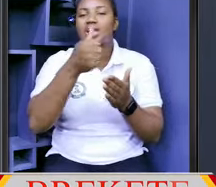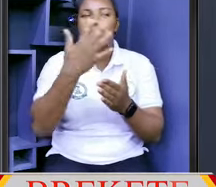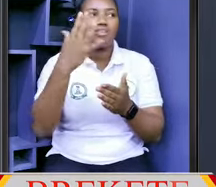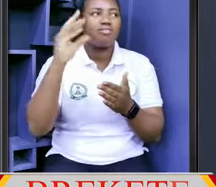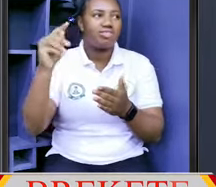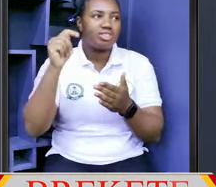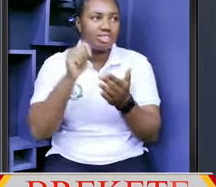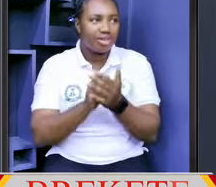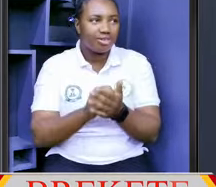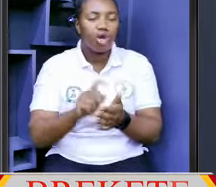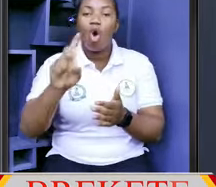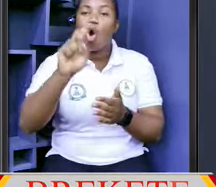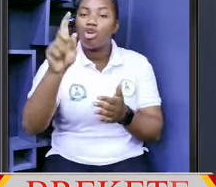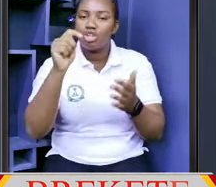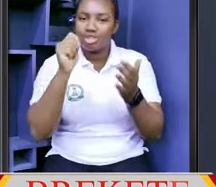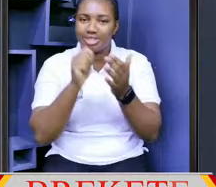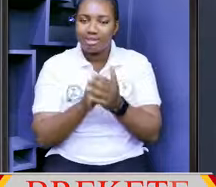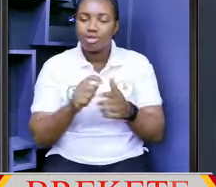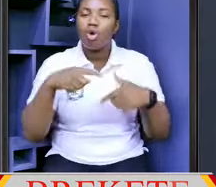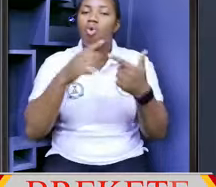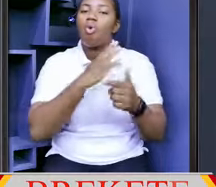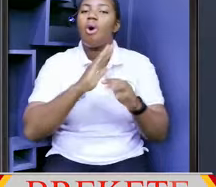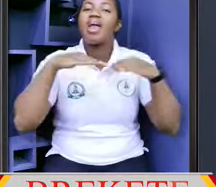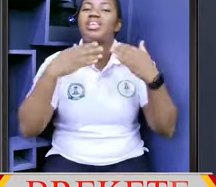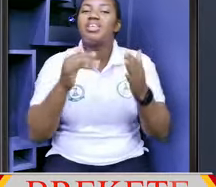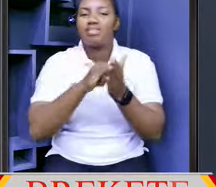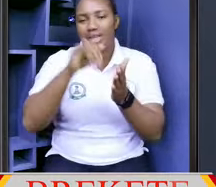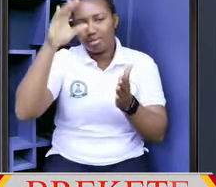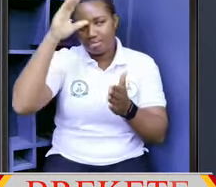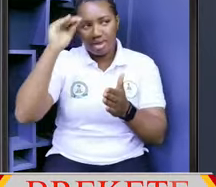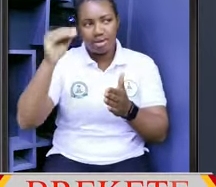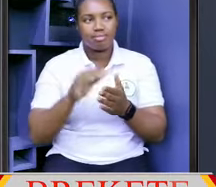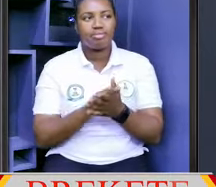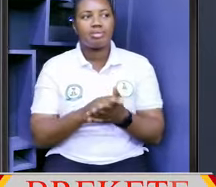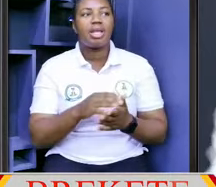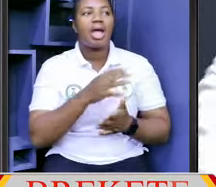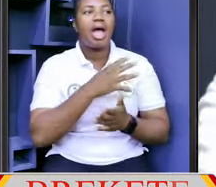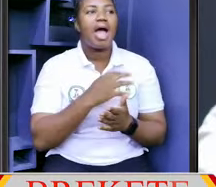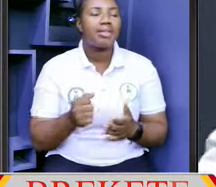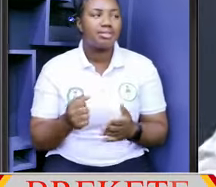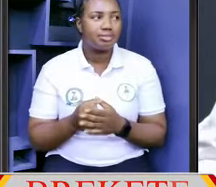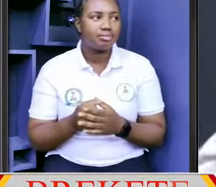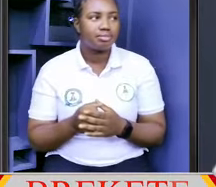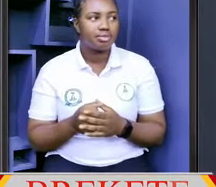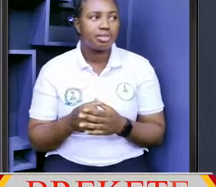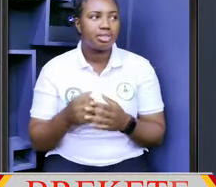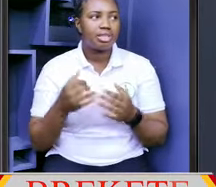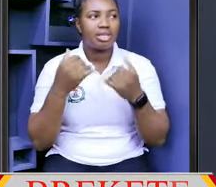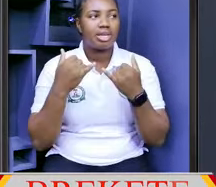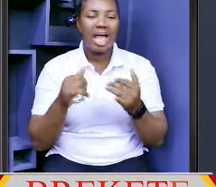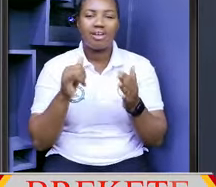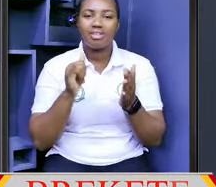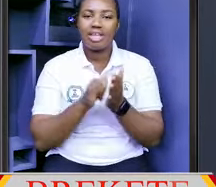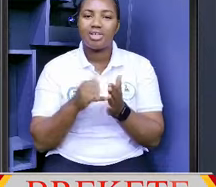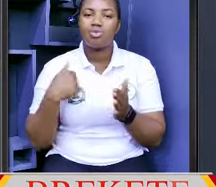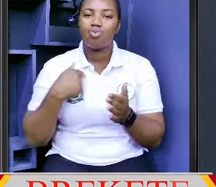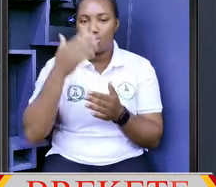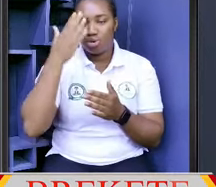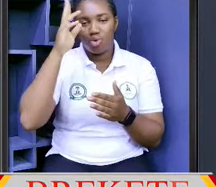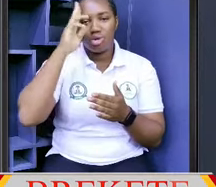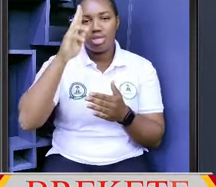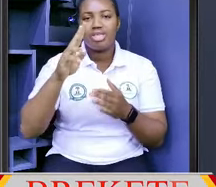Yes. That is 100,000 naira. Go and give the man. And then, now when we don't sabi in